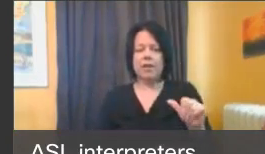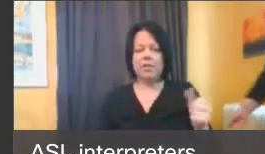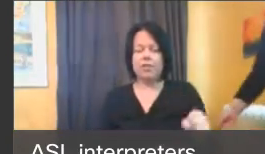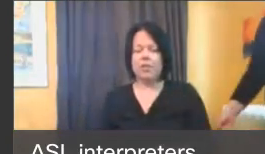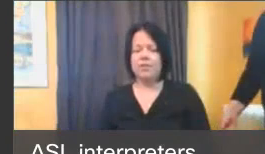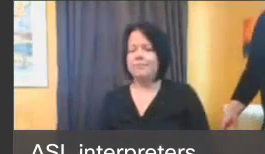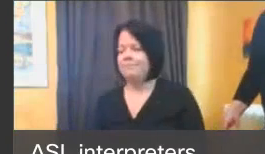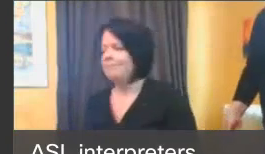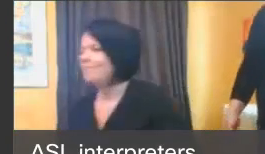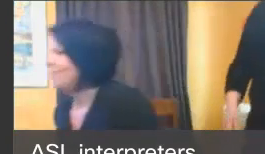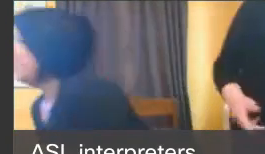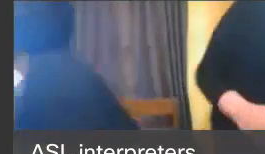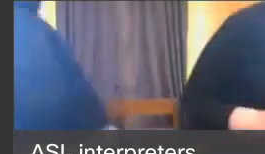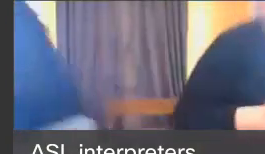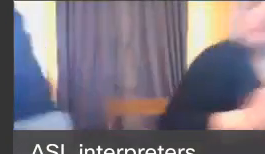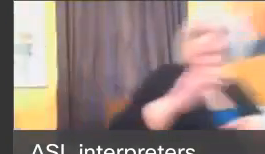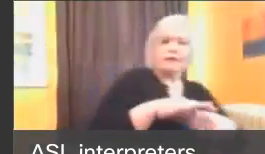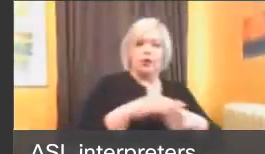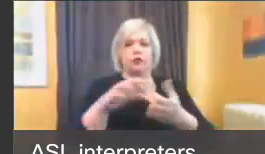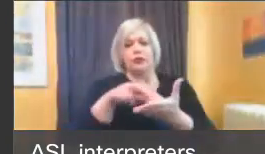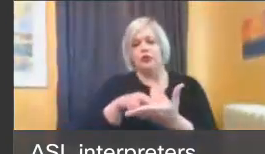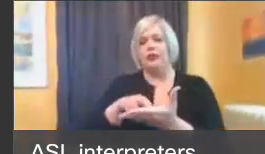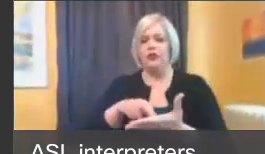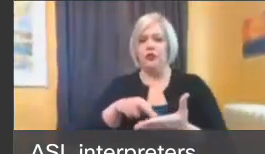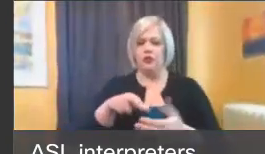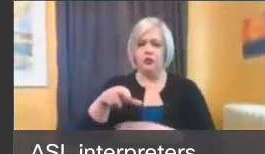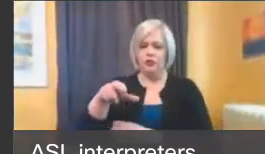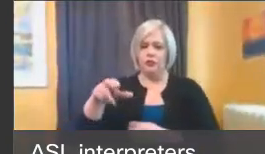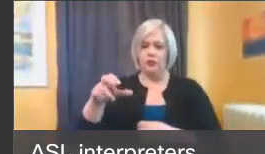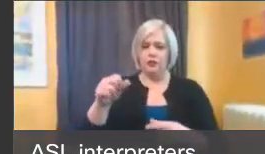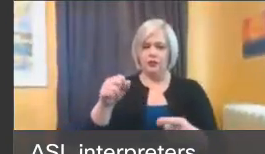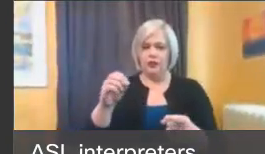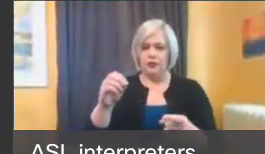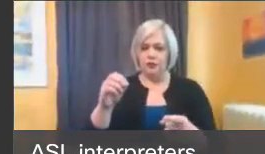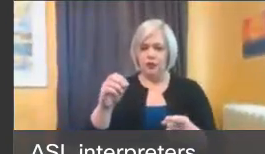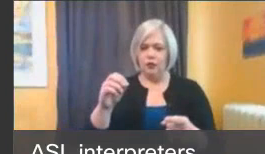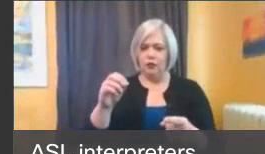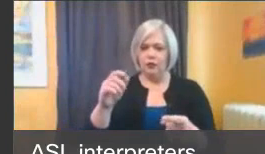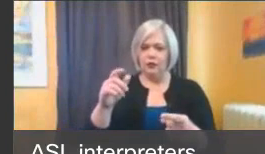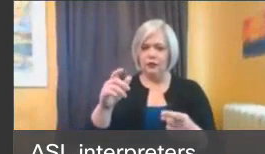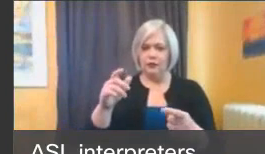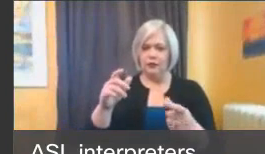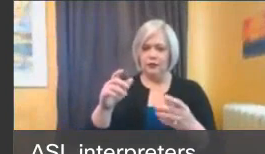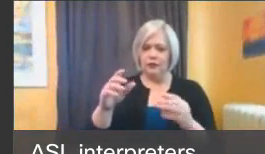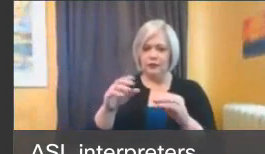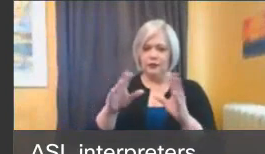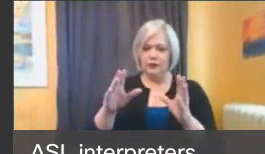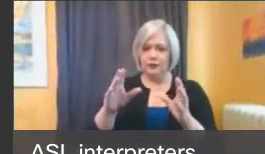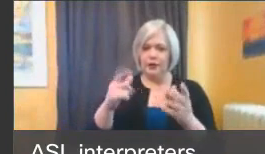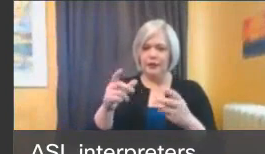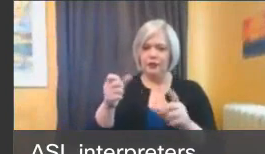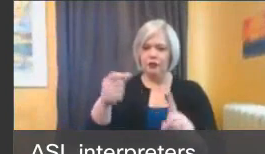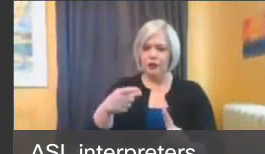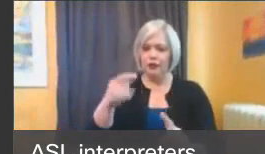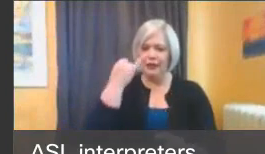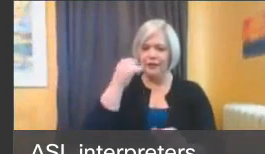passed voting restrictions that were facially race neutral because they were trying to steer clear of federal oversight that might be triggered had